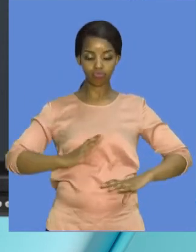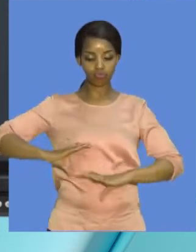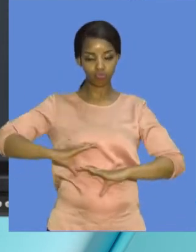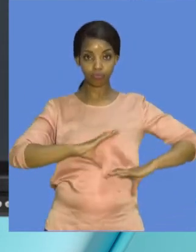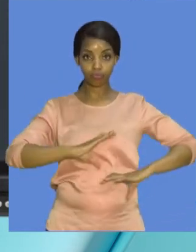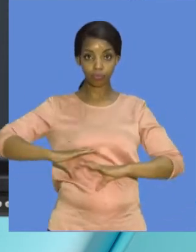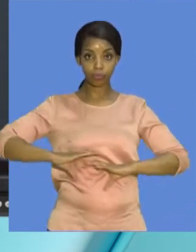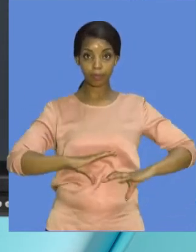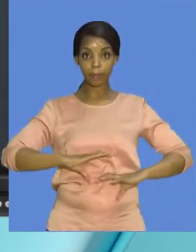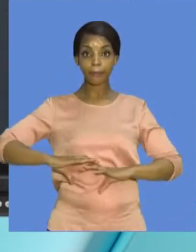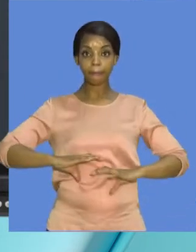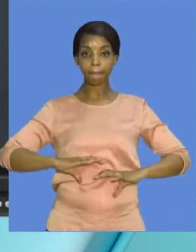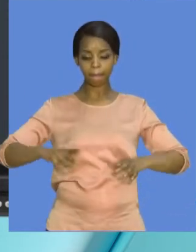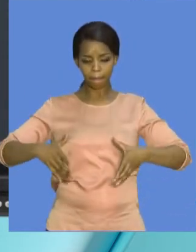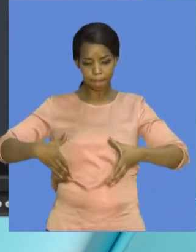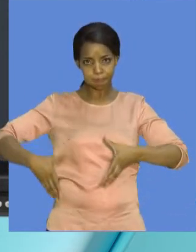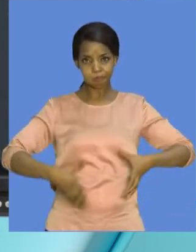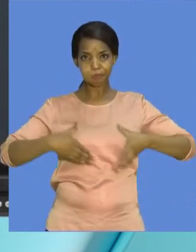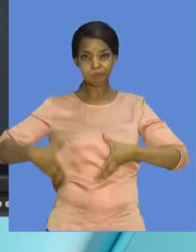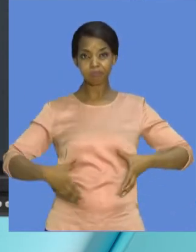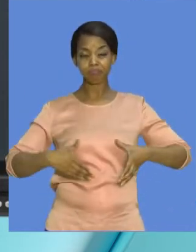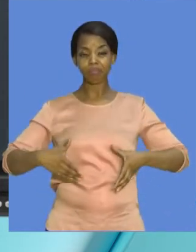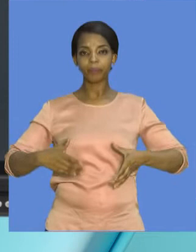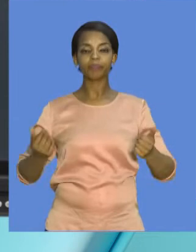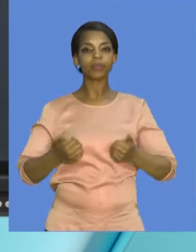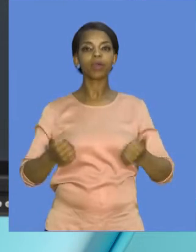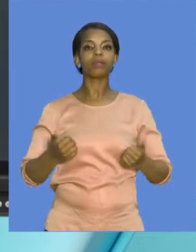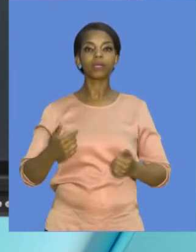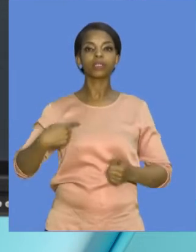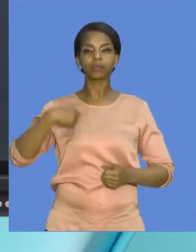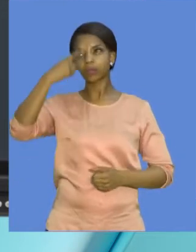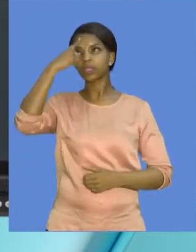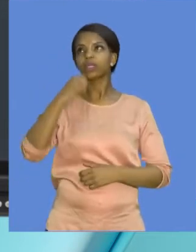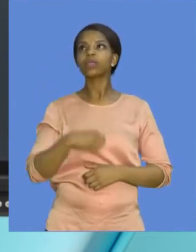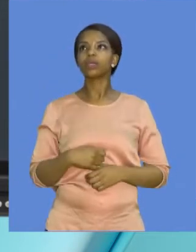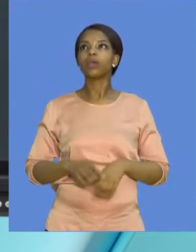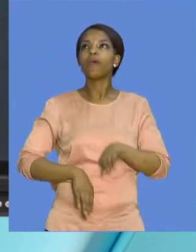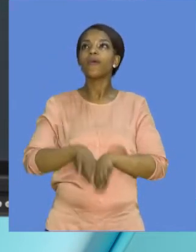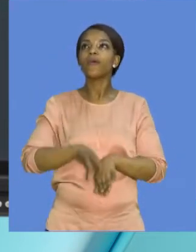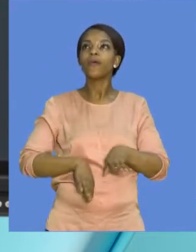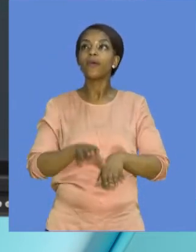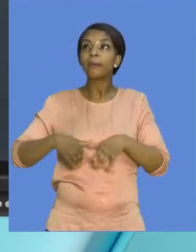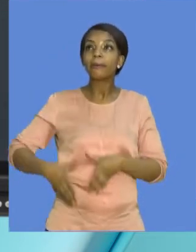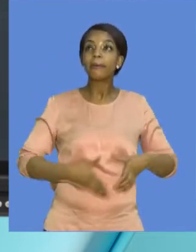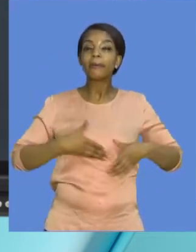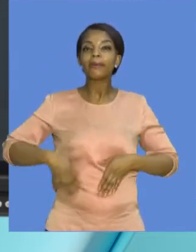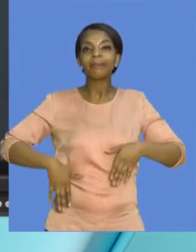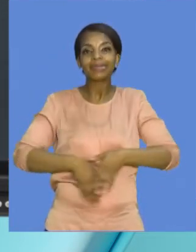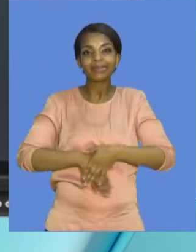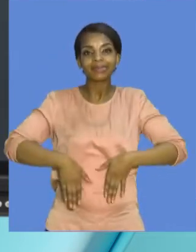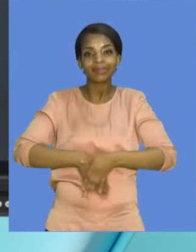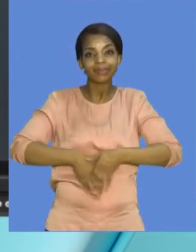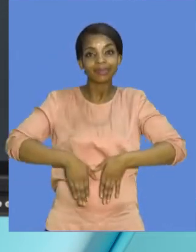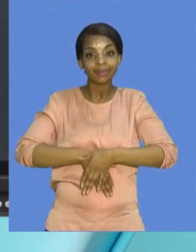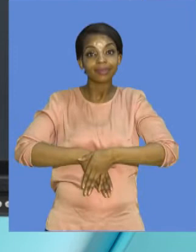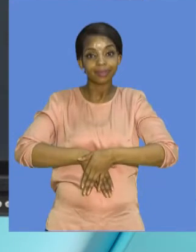we are thinking the science behind that demonstration to say, okay, there is friction while the two surfaces are actually in